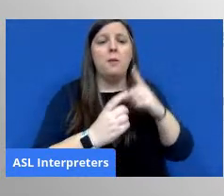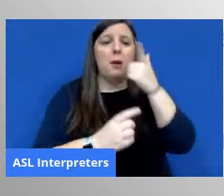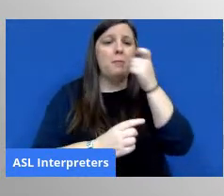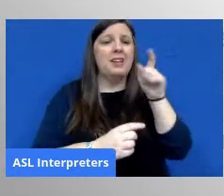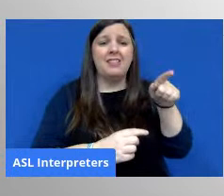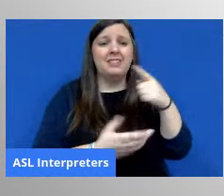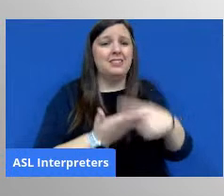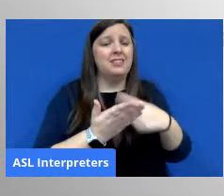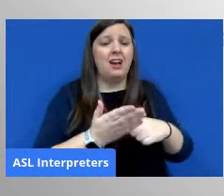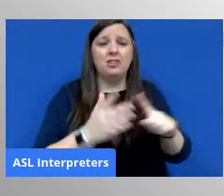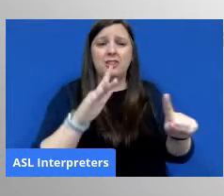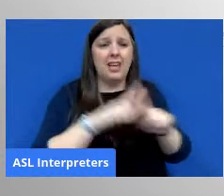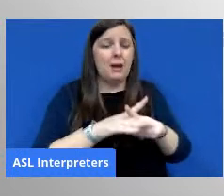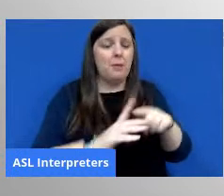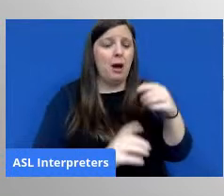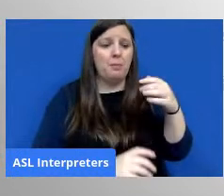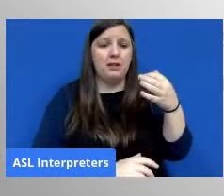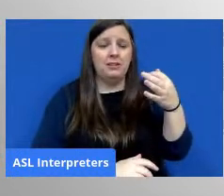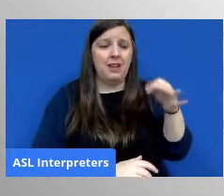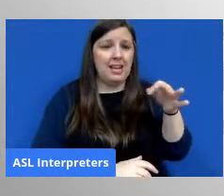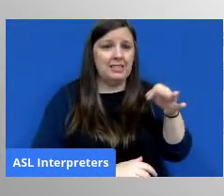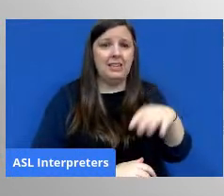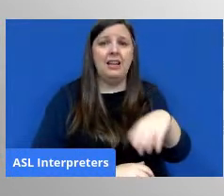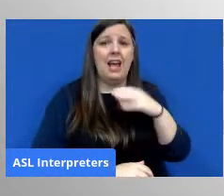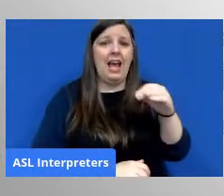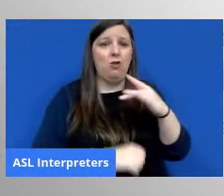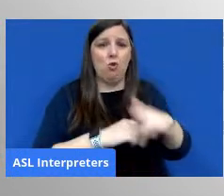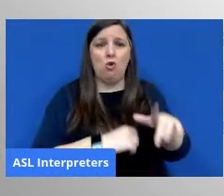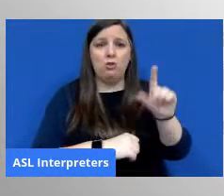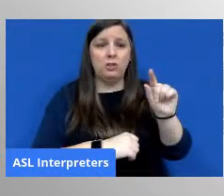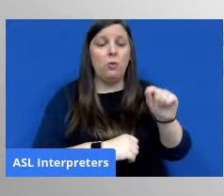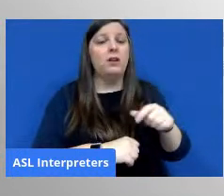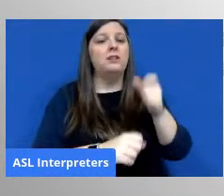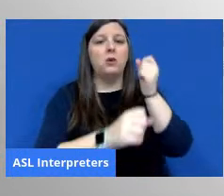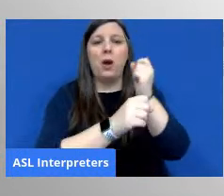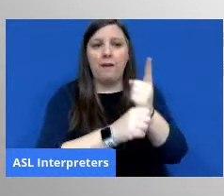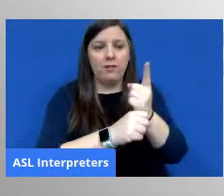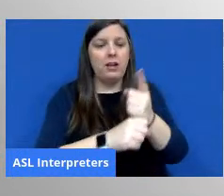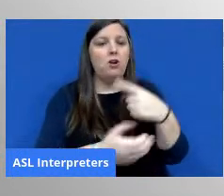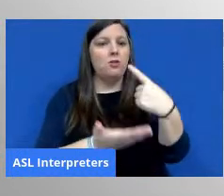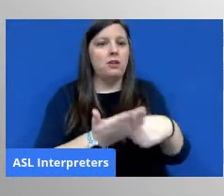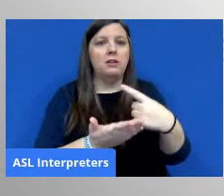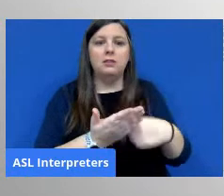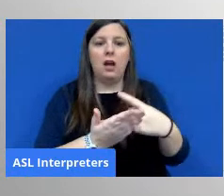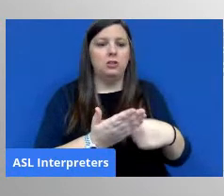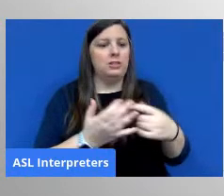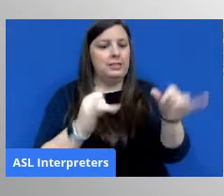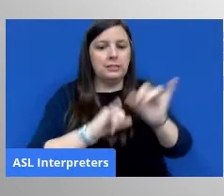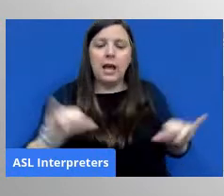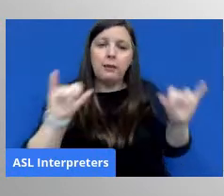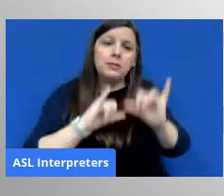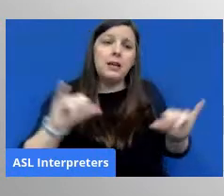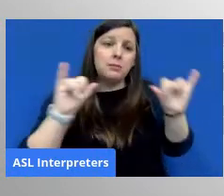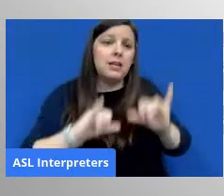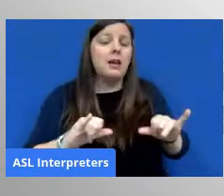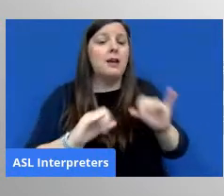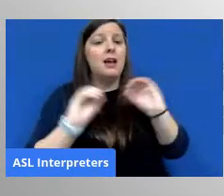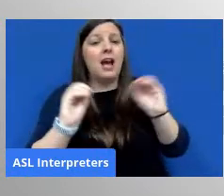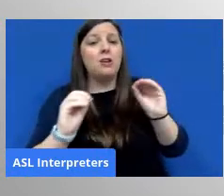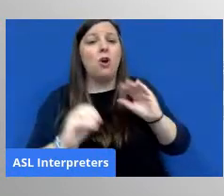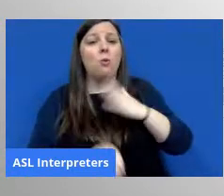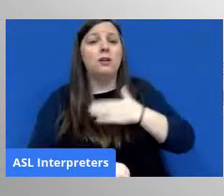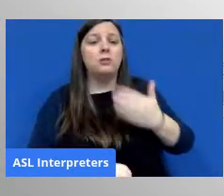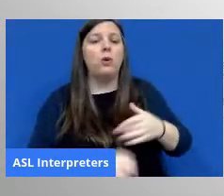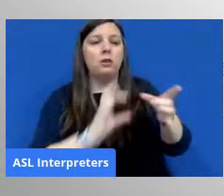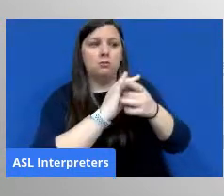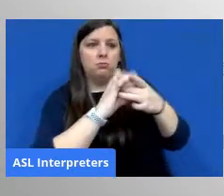And so every year we end up at the same place. And so nobody's willing to walk away from the relationship with Athens-Clarke